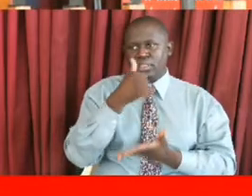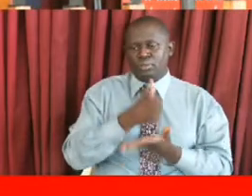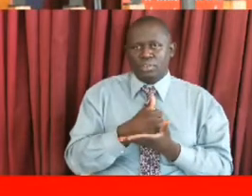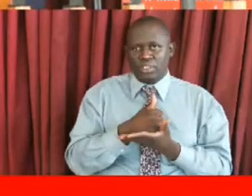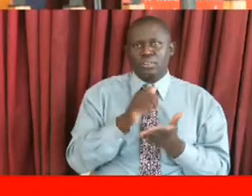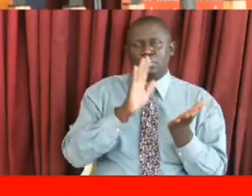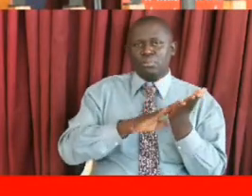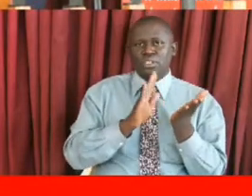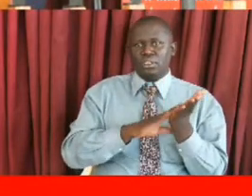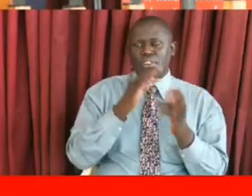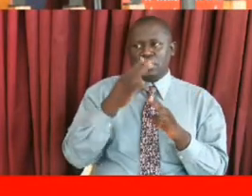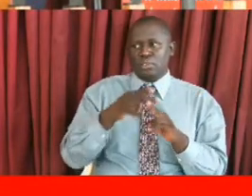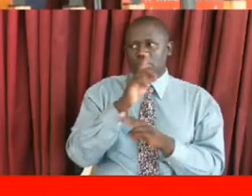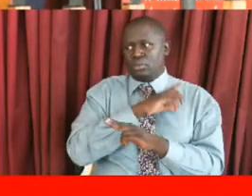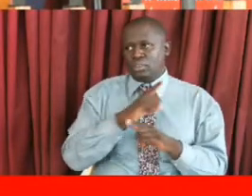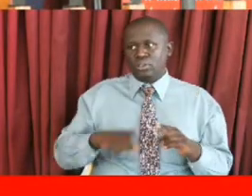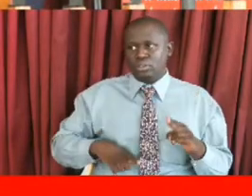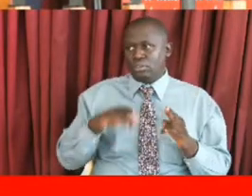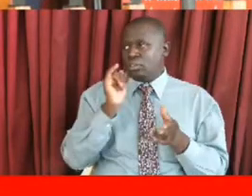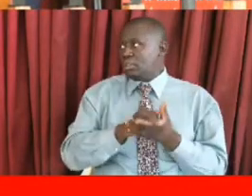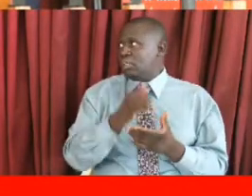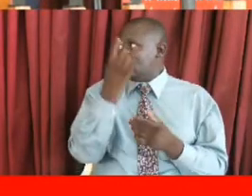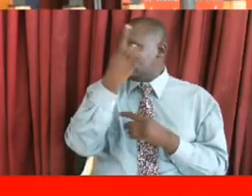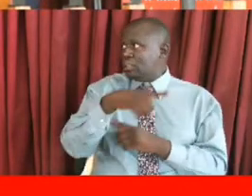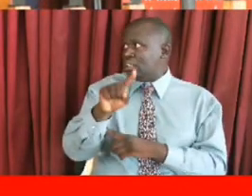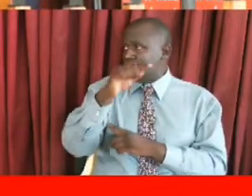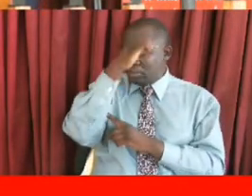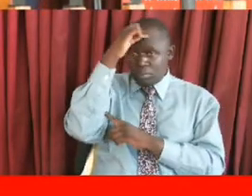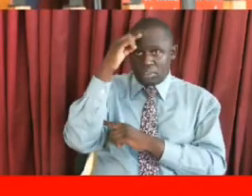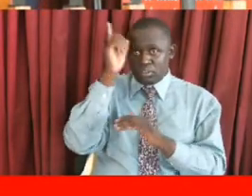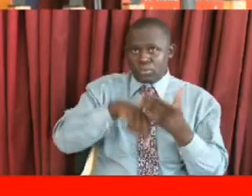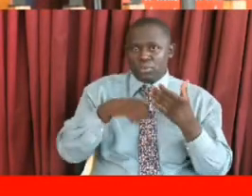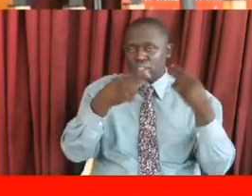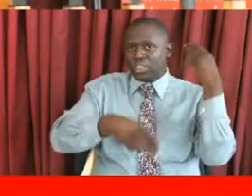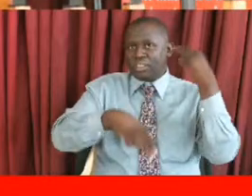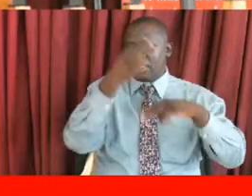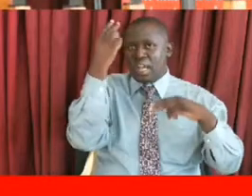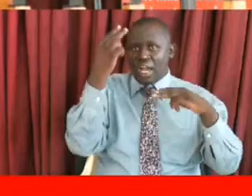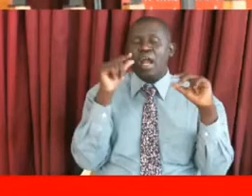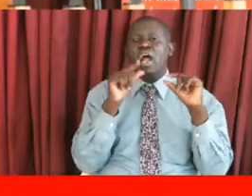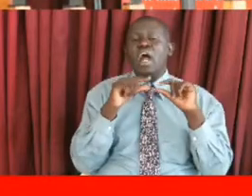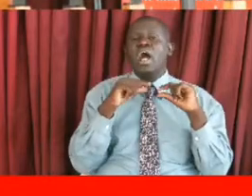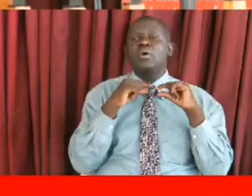praise the name of the Lord that is right because he is the high priest of our